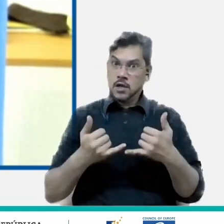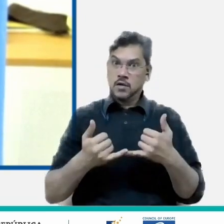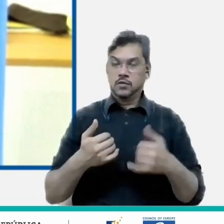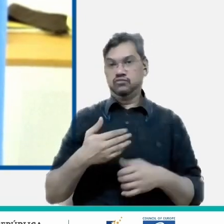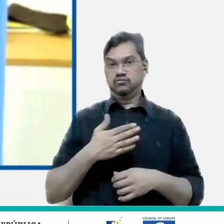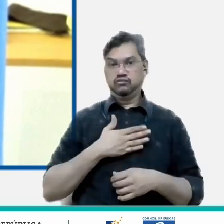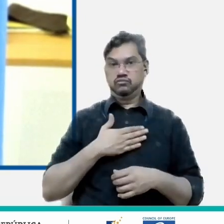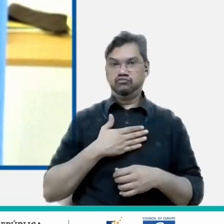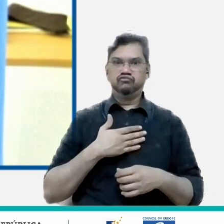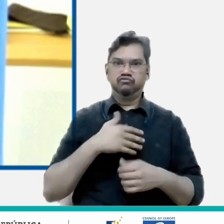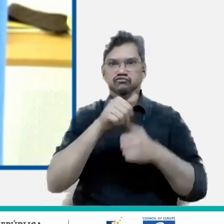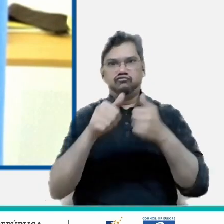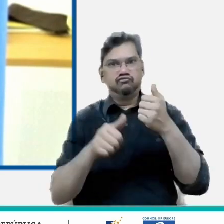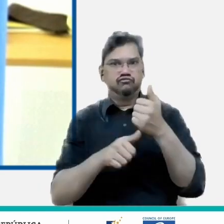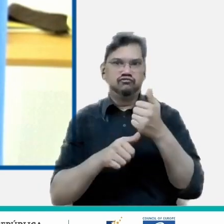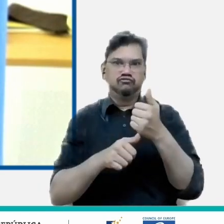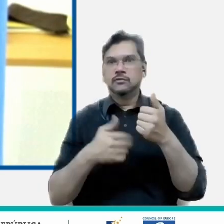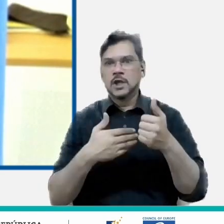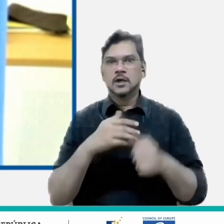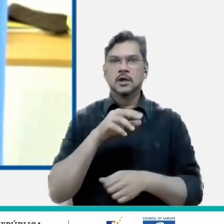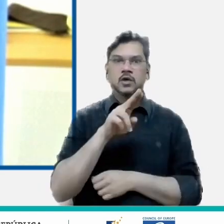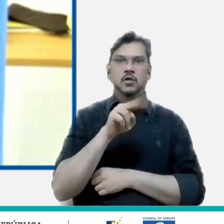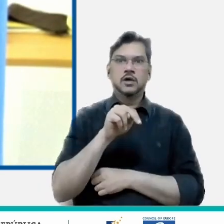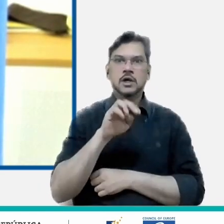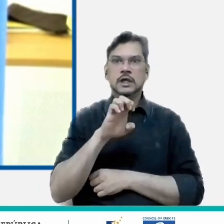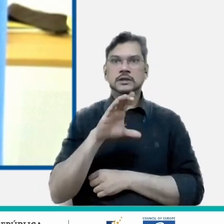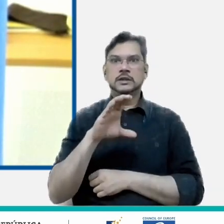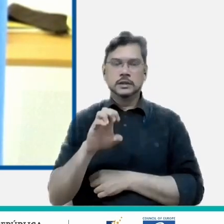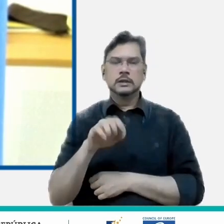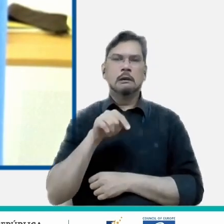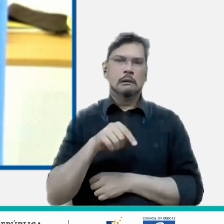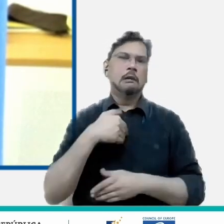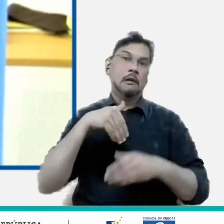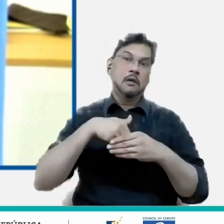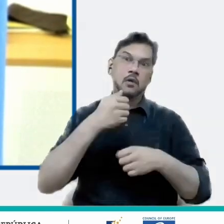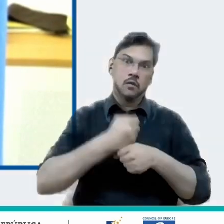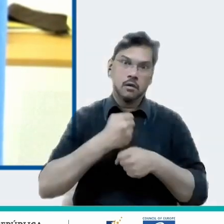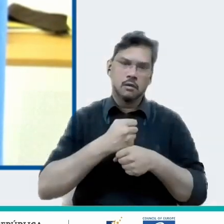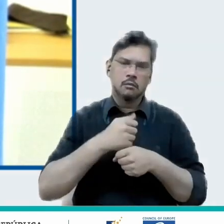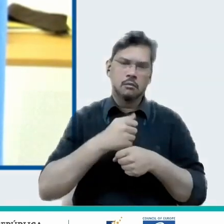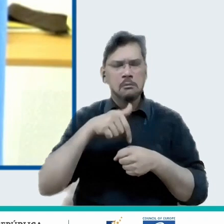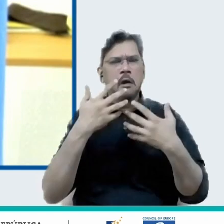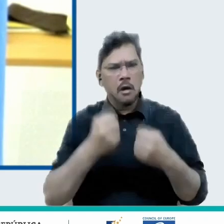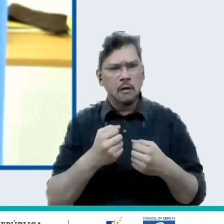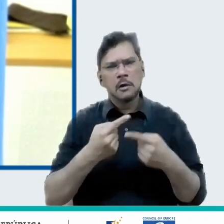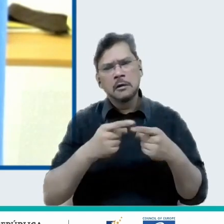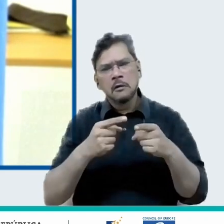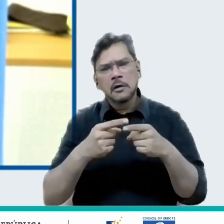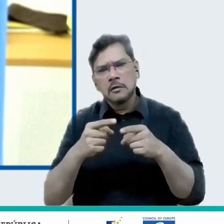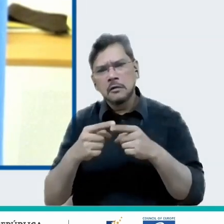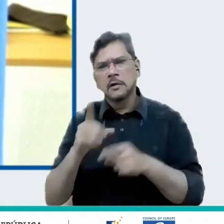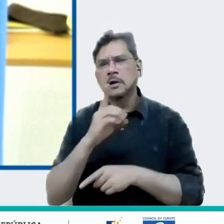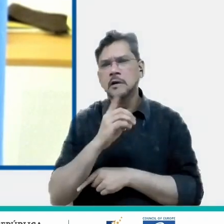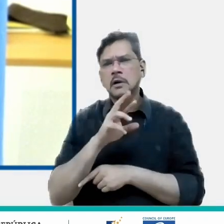for Europe, which is a normative body dealing with a number of aspects relevant to disaster risk reduction, but beyond that, also many other